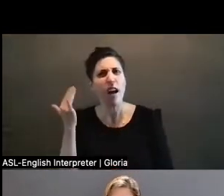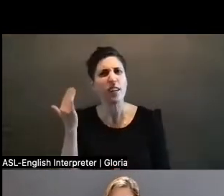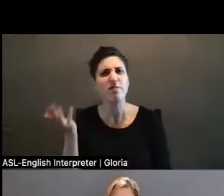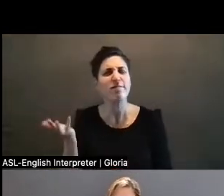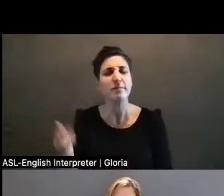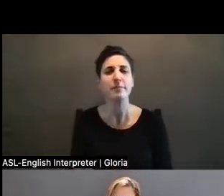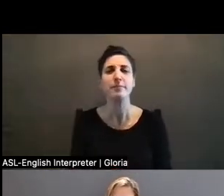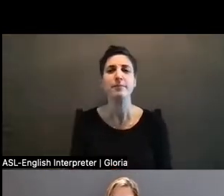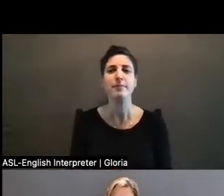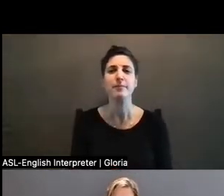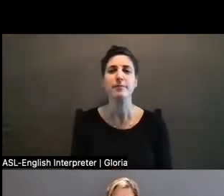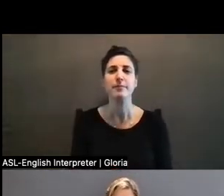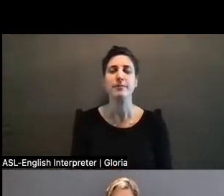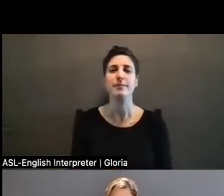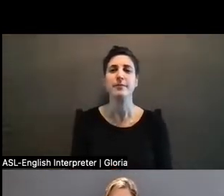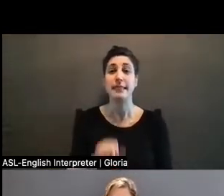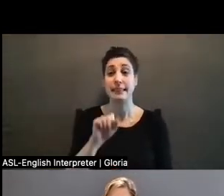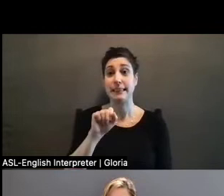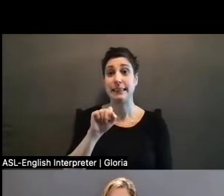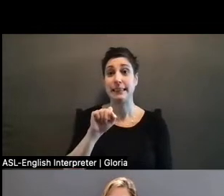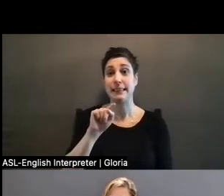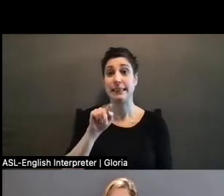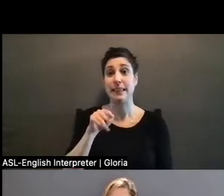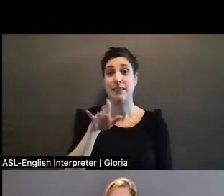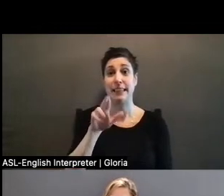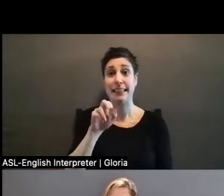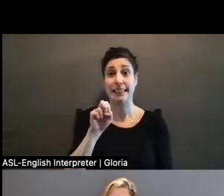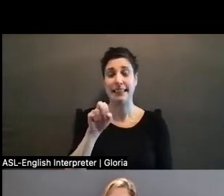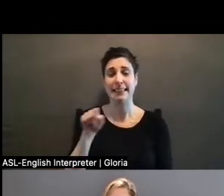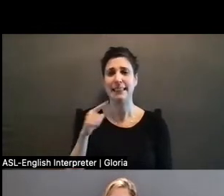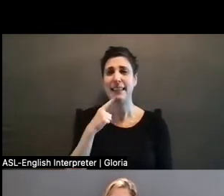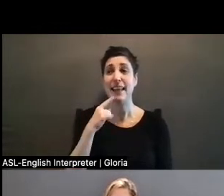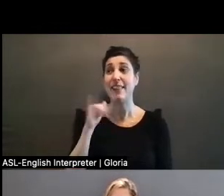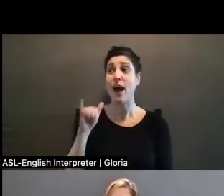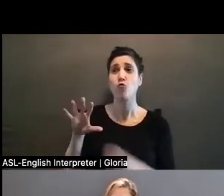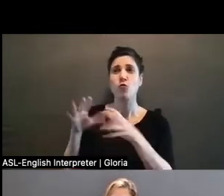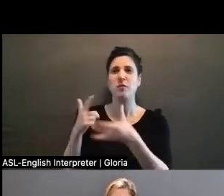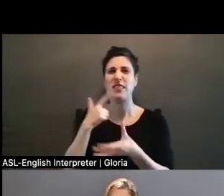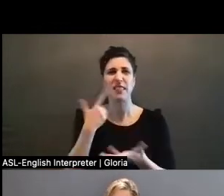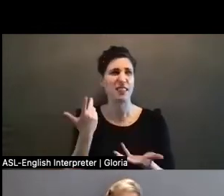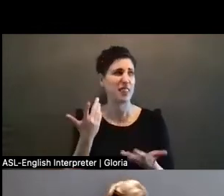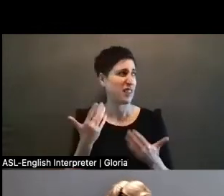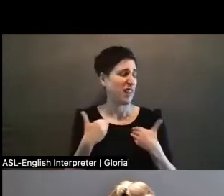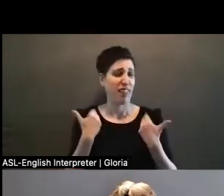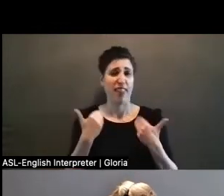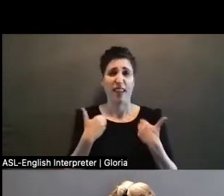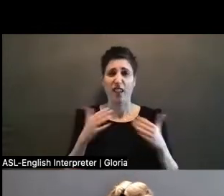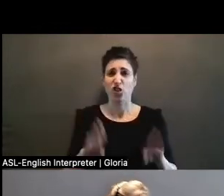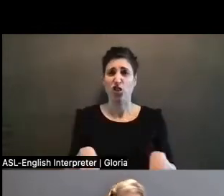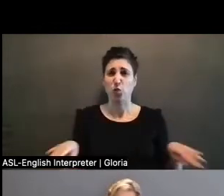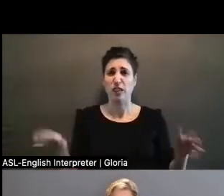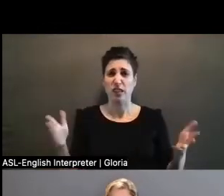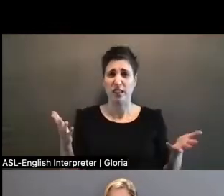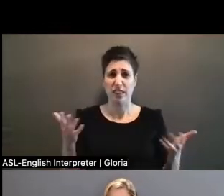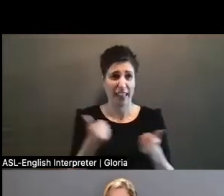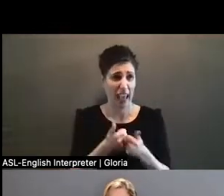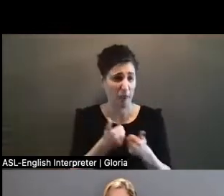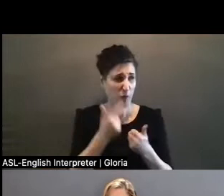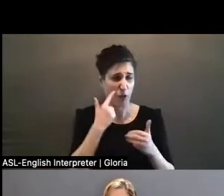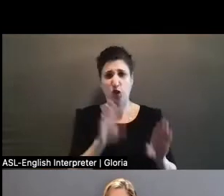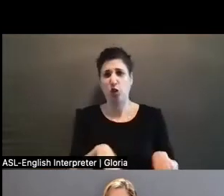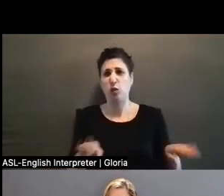They had said that they thought it seemed childish, and they didn't buy into it.